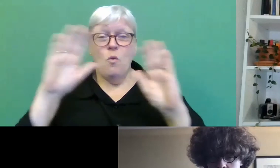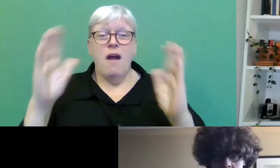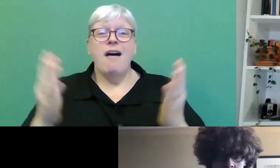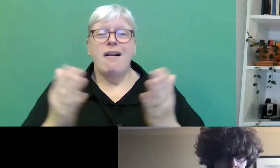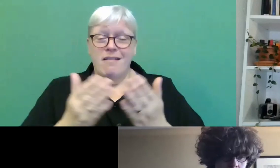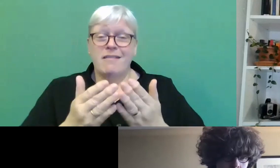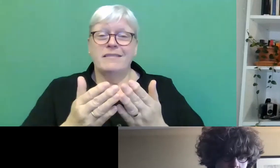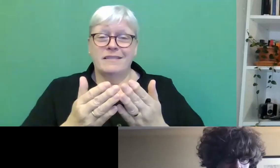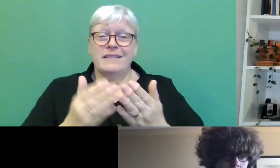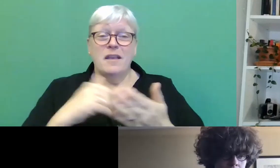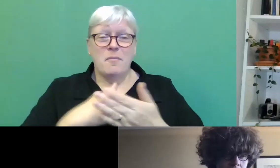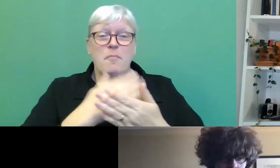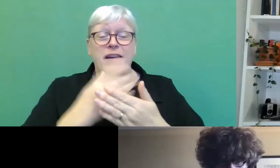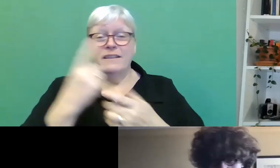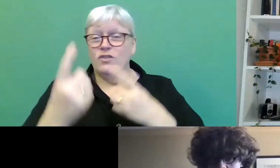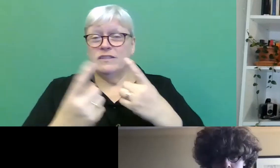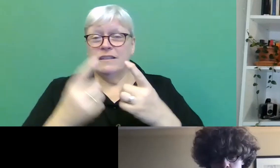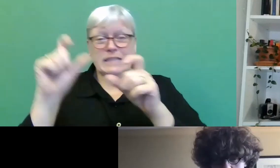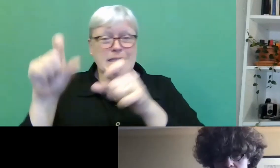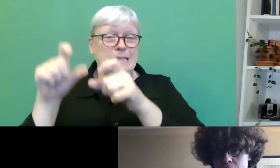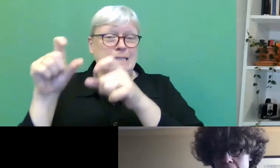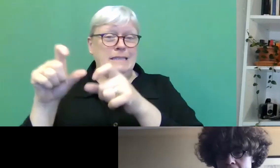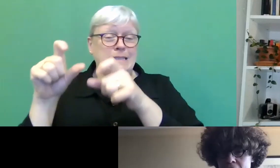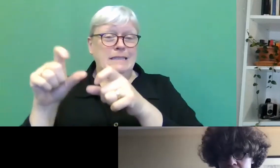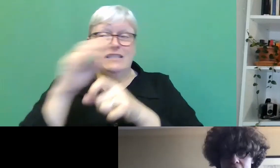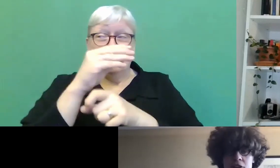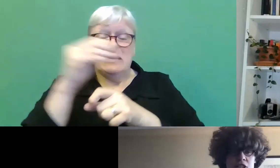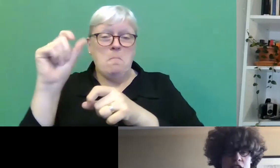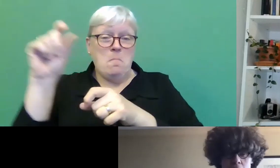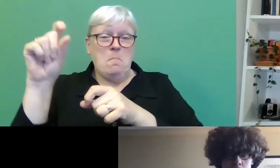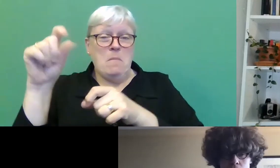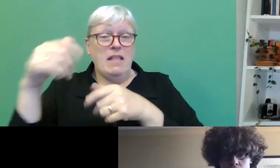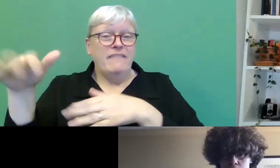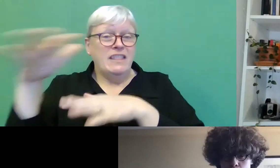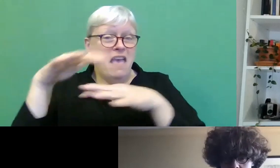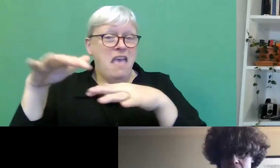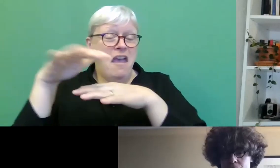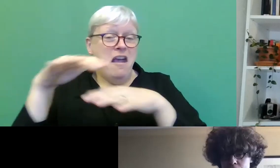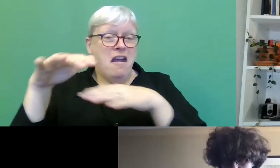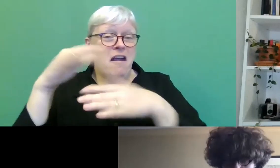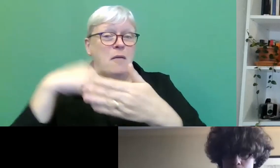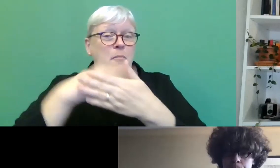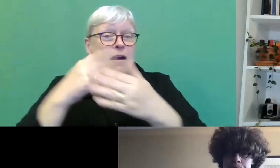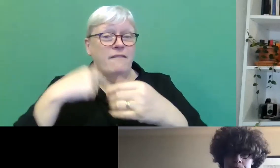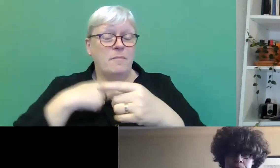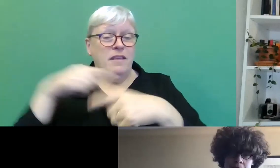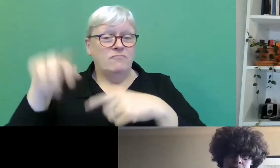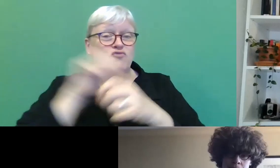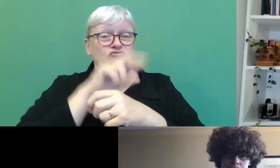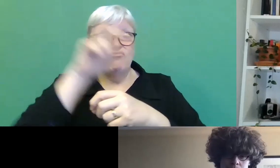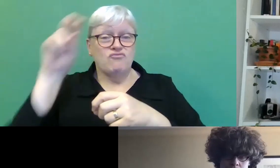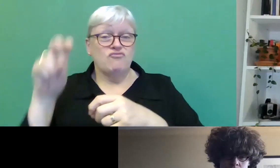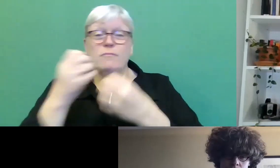yourself maybe linger there, little atoms we leave in the air that leave us nostalgic for these places and these people.